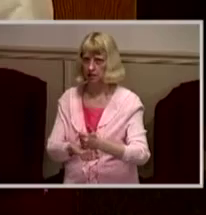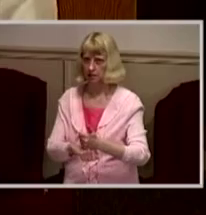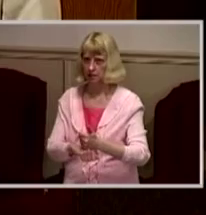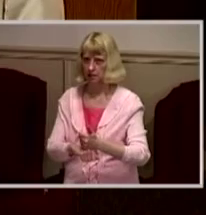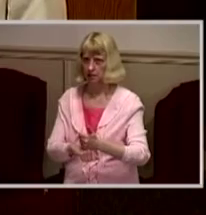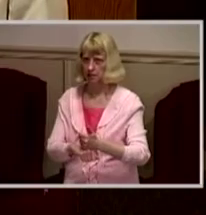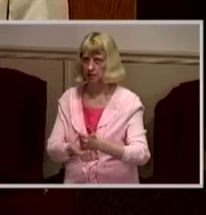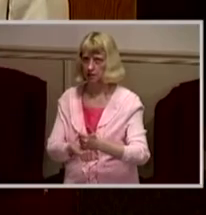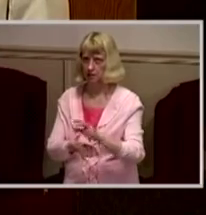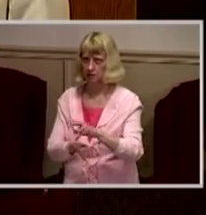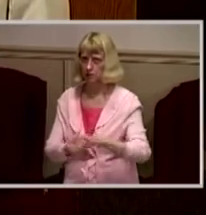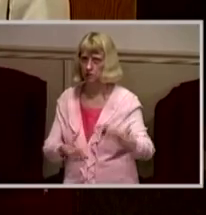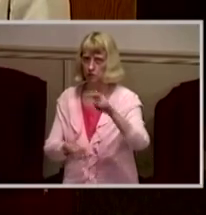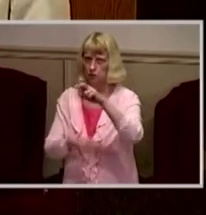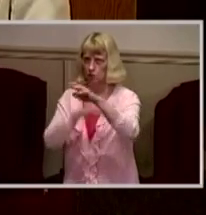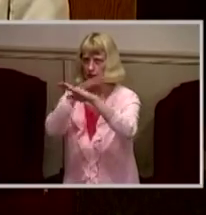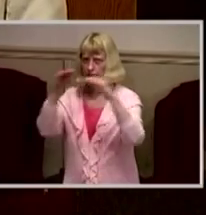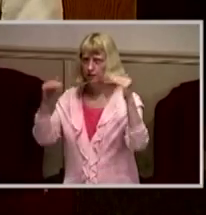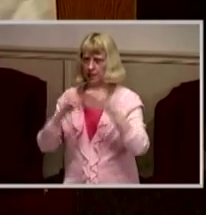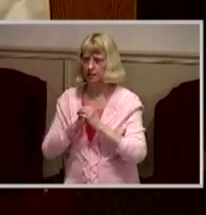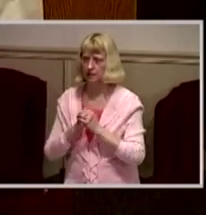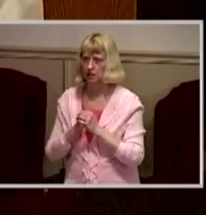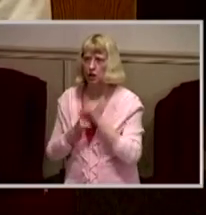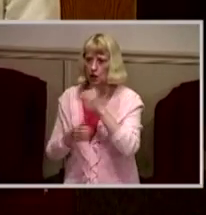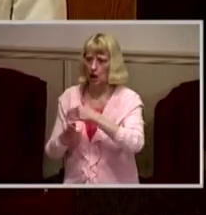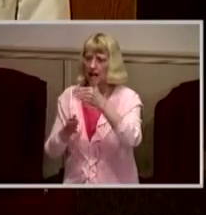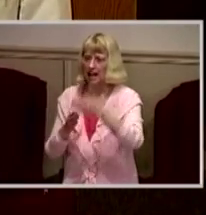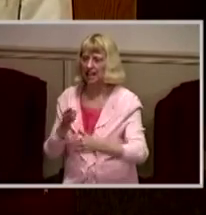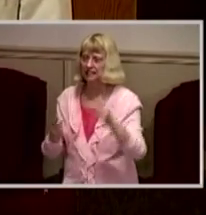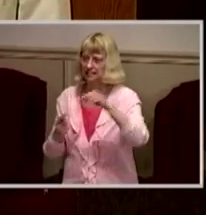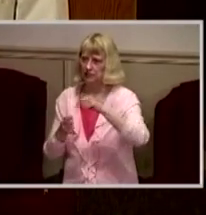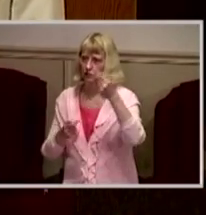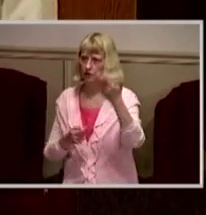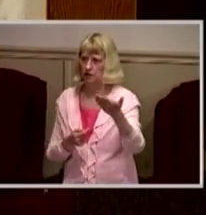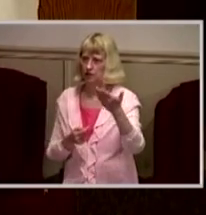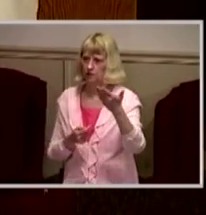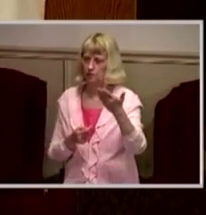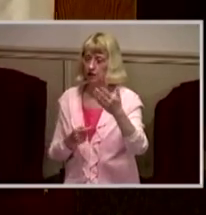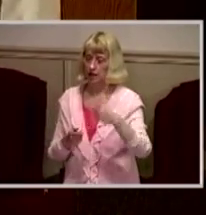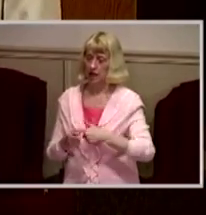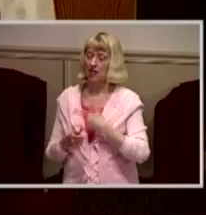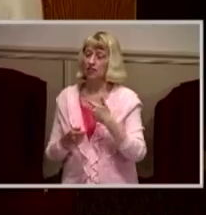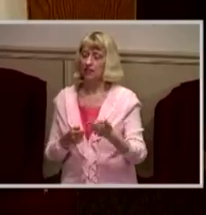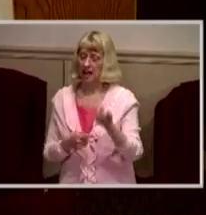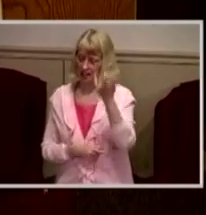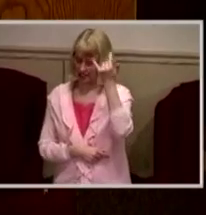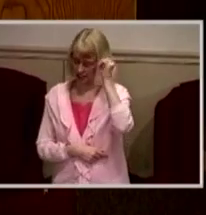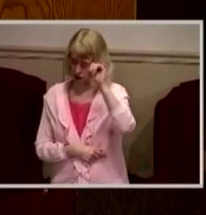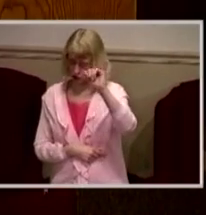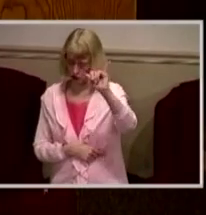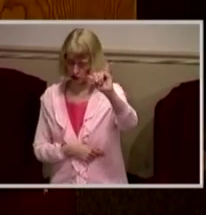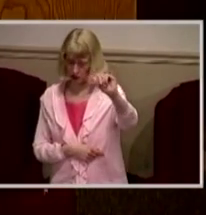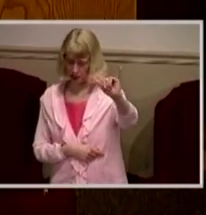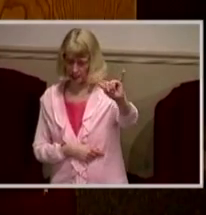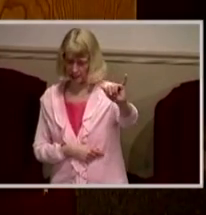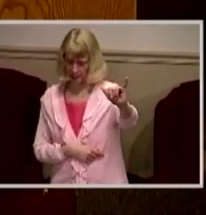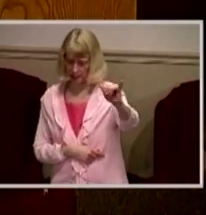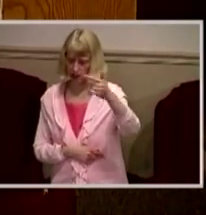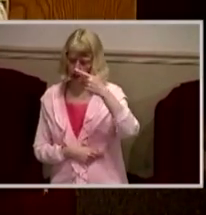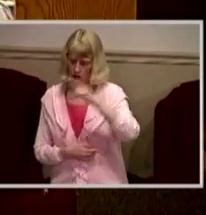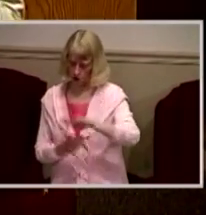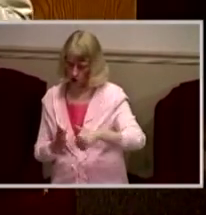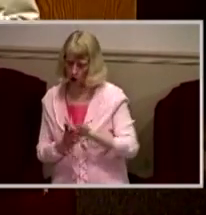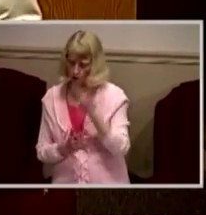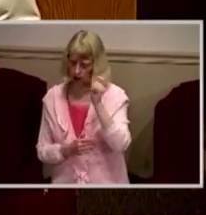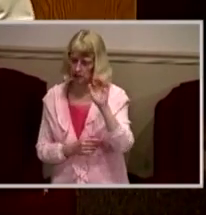to heaven. And it won't end until we get to heaven. And then it'll go on throughout eternity, all